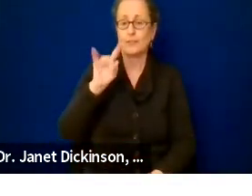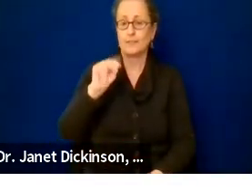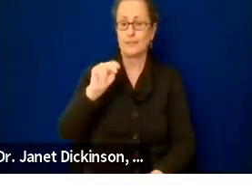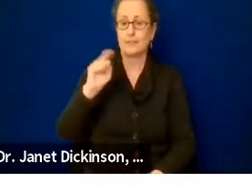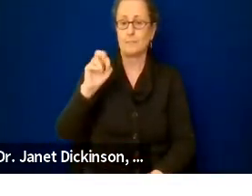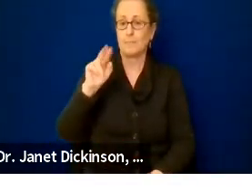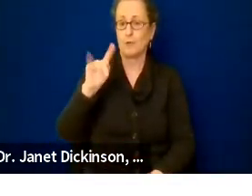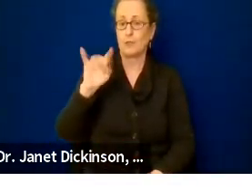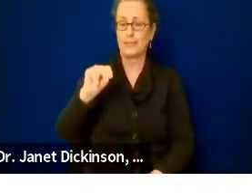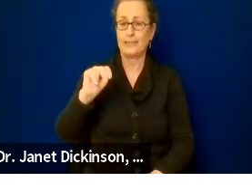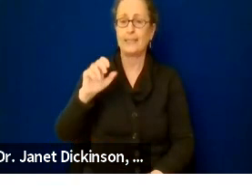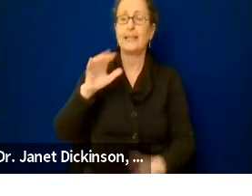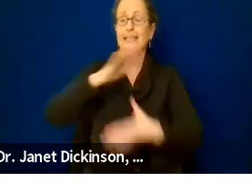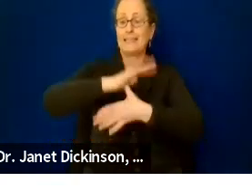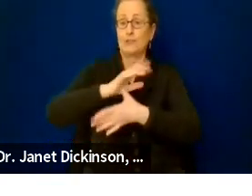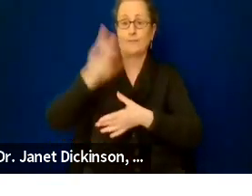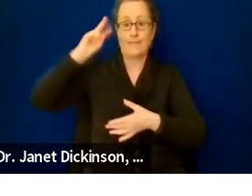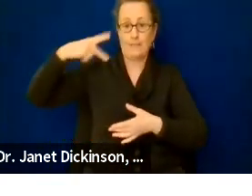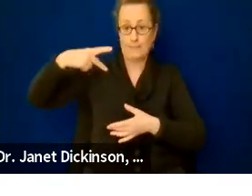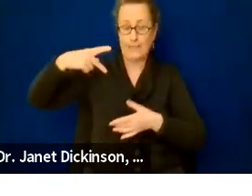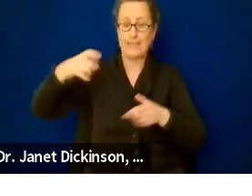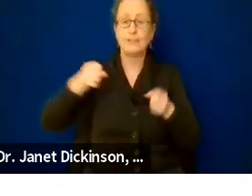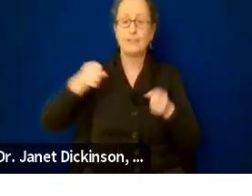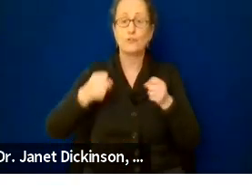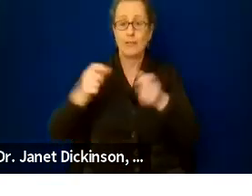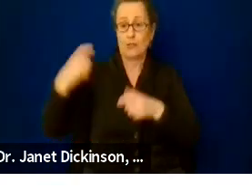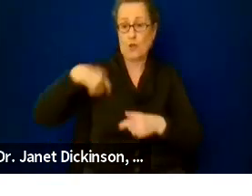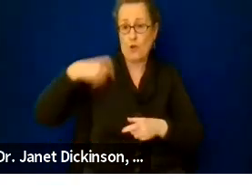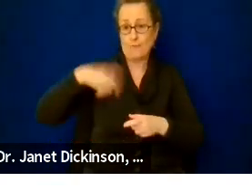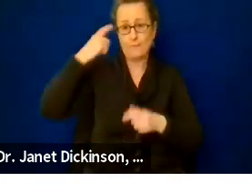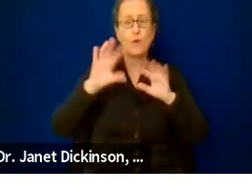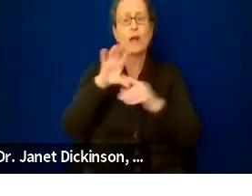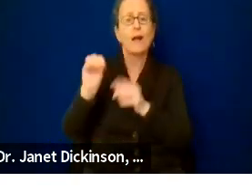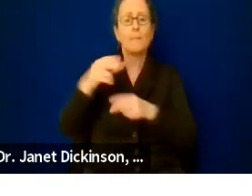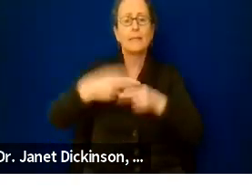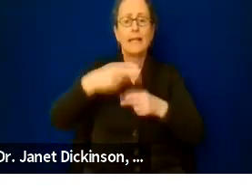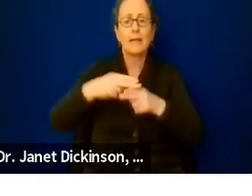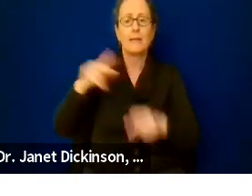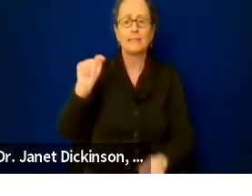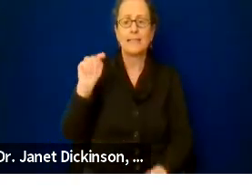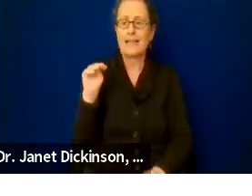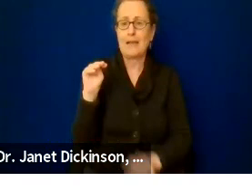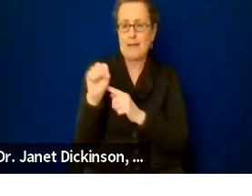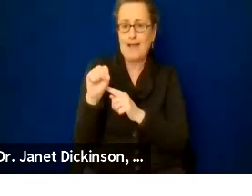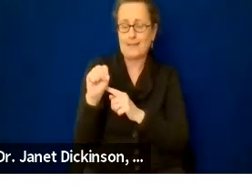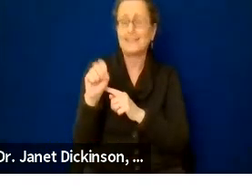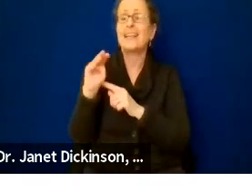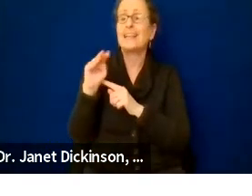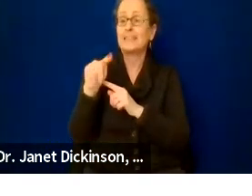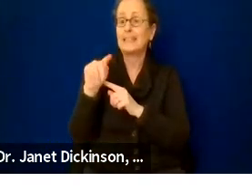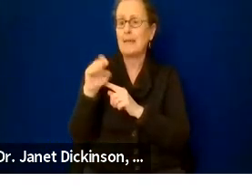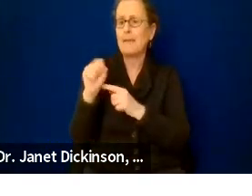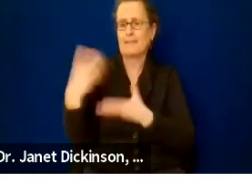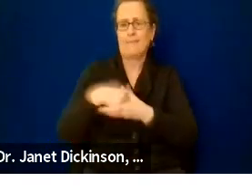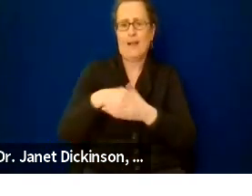and Chief Strategy Officer for TMS. We're an education management consulting firm that's currently working with the Greenfield Public Schools.